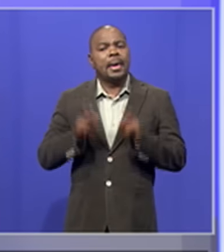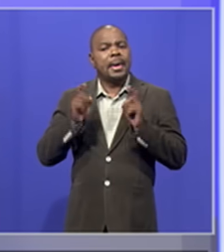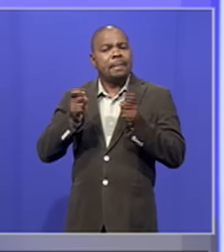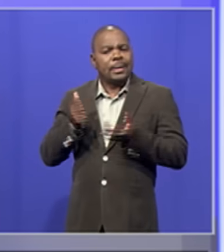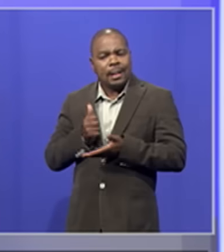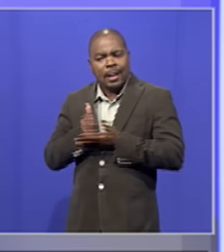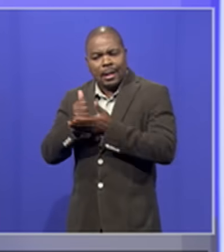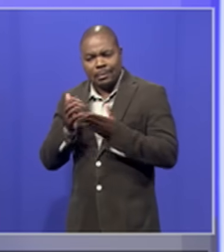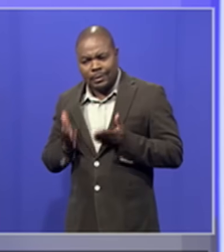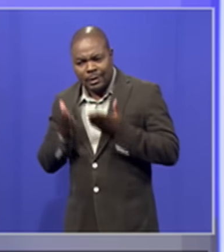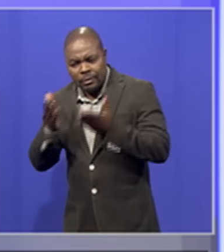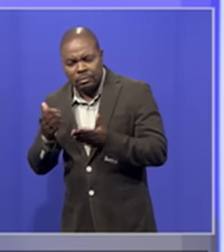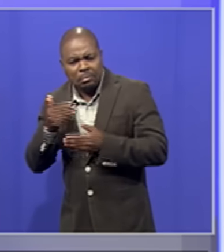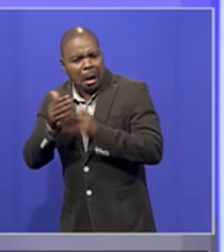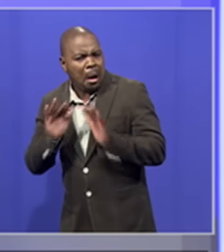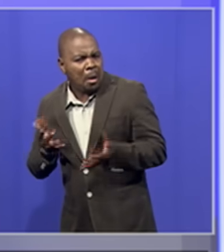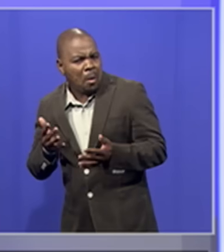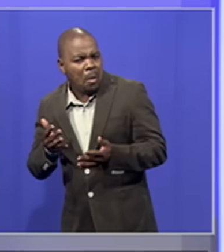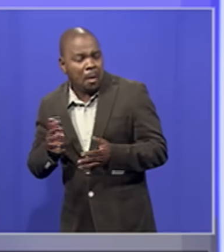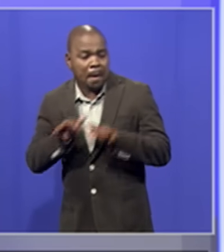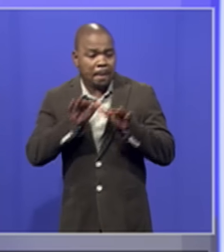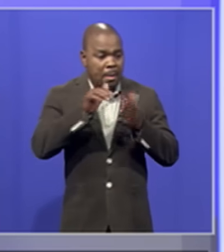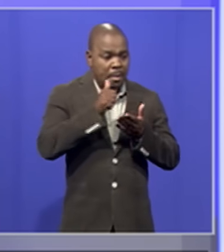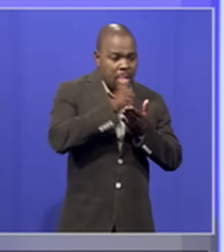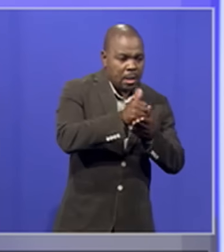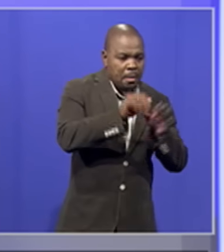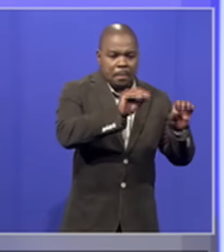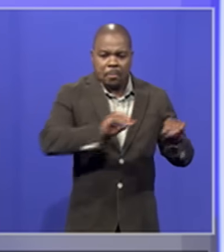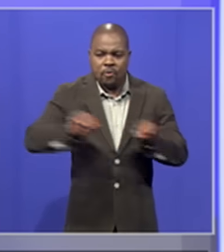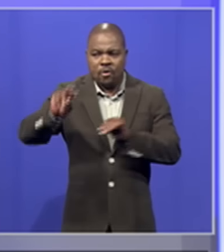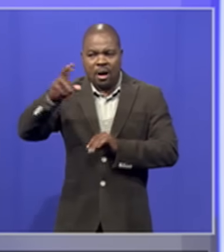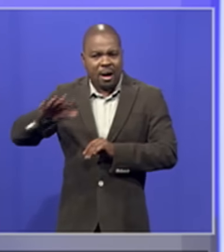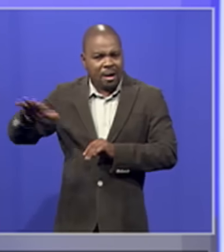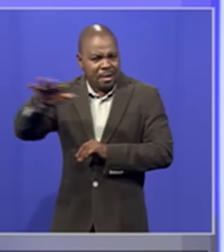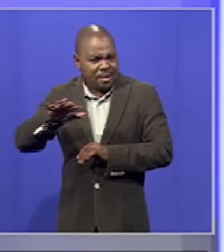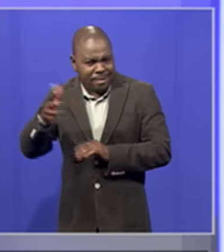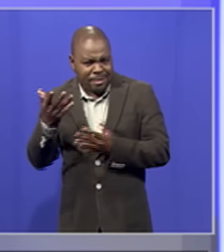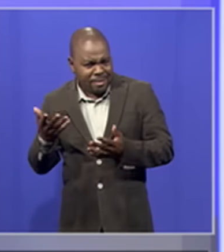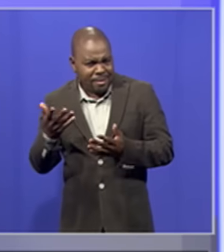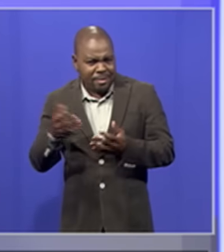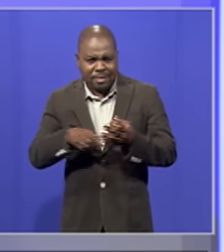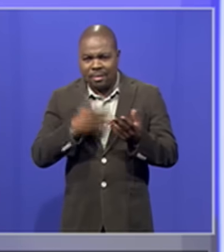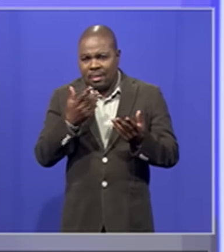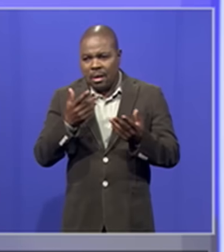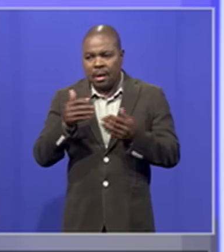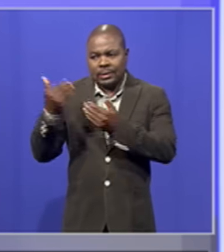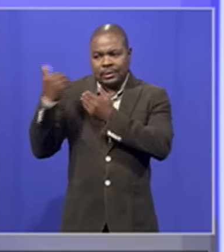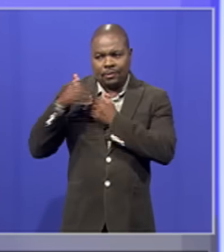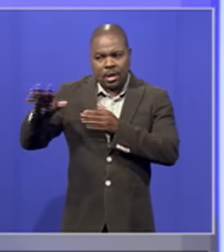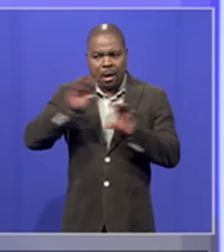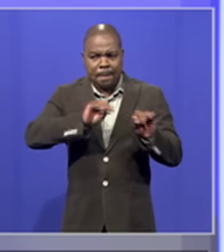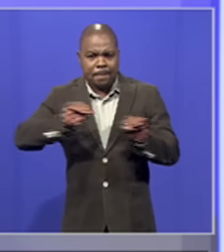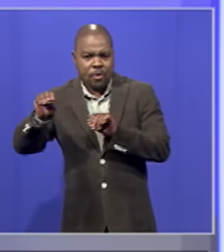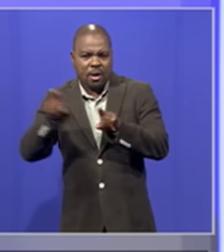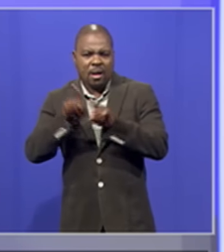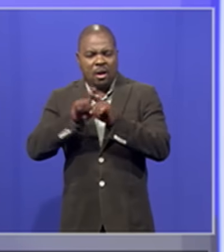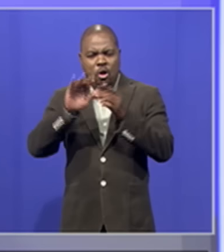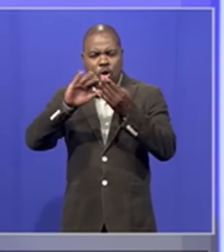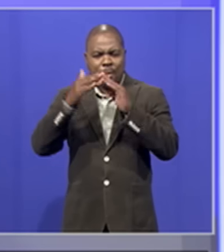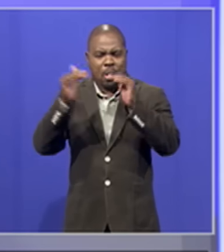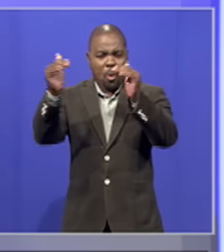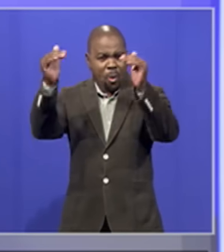eme bjang ga bjale re lebeletše go thuša badudi go huduga go ya ditikologong goba mohlomongwe mafelong ao a bolokegilego bjalo ka diholo tša